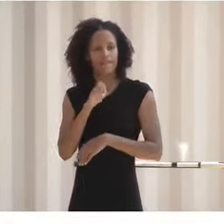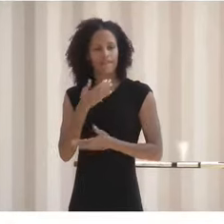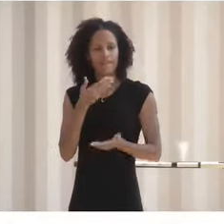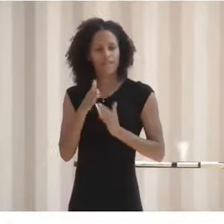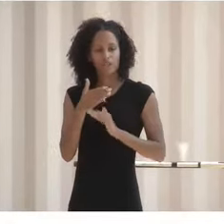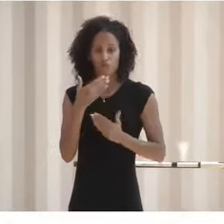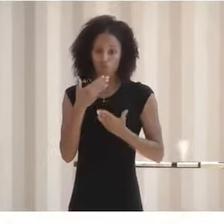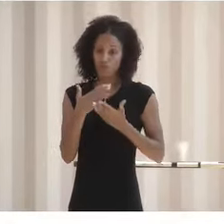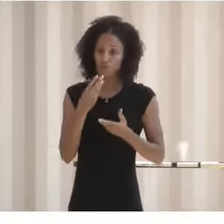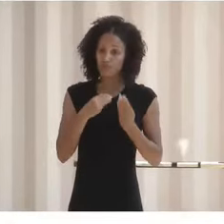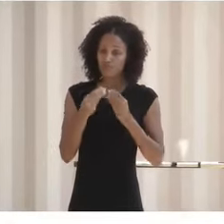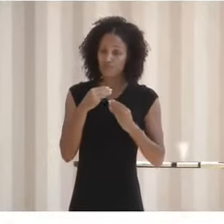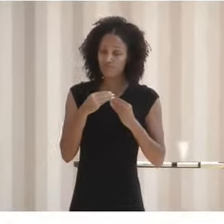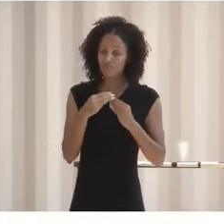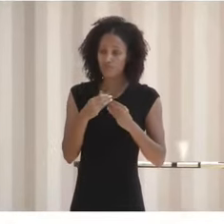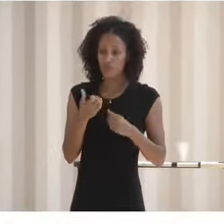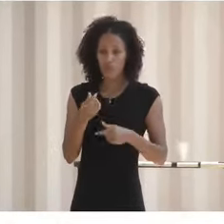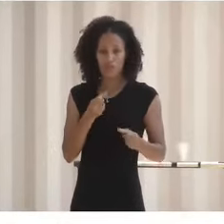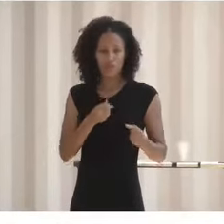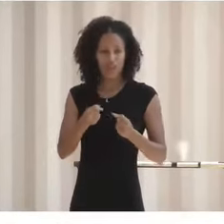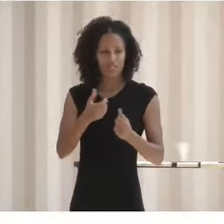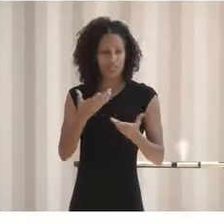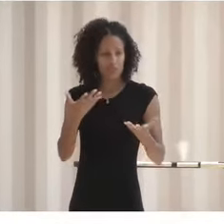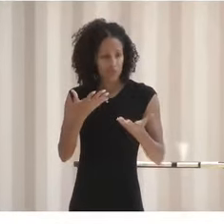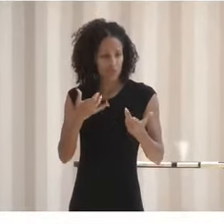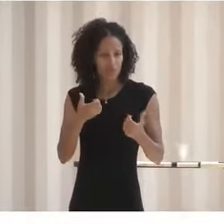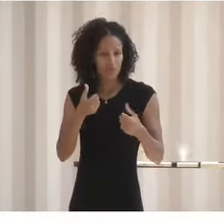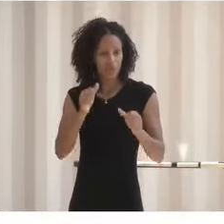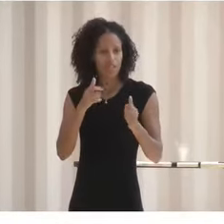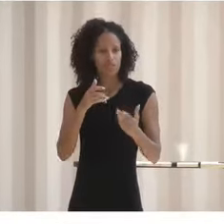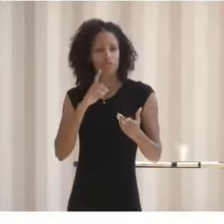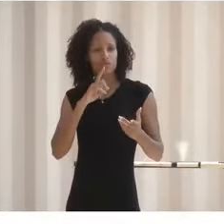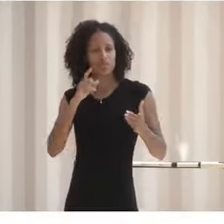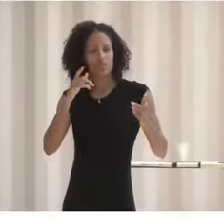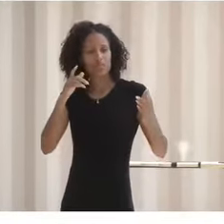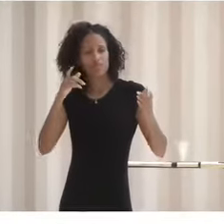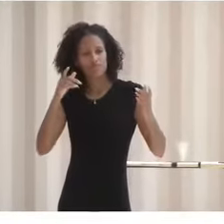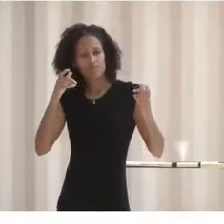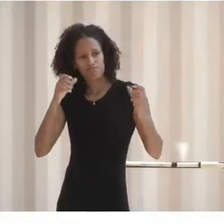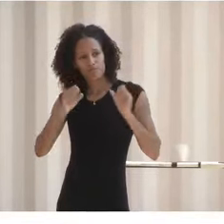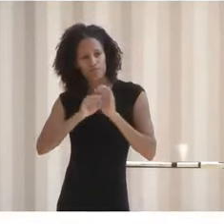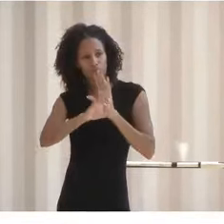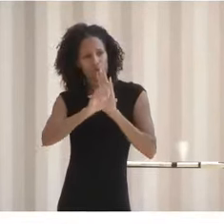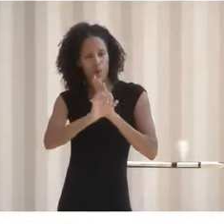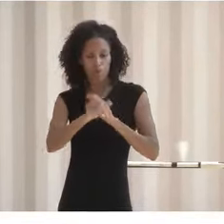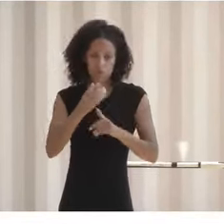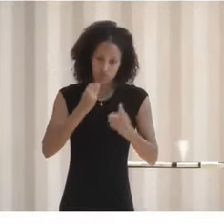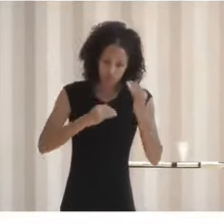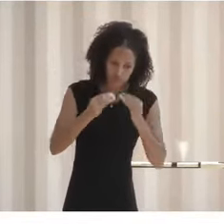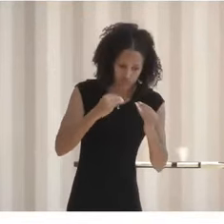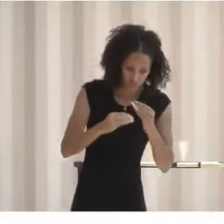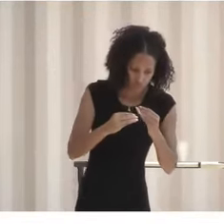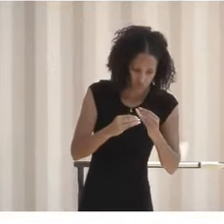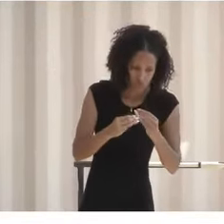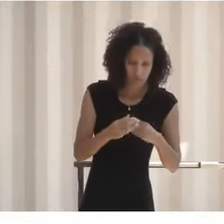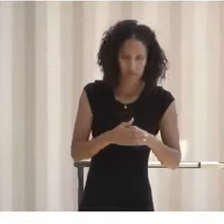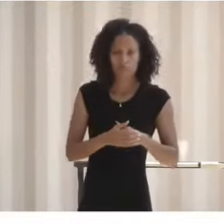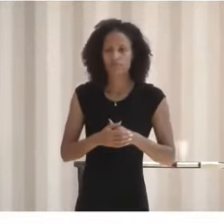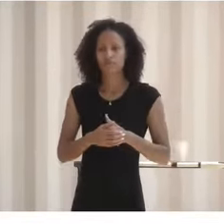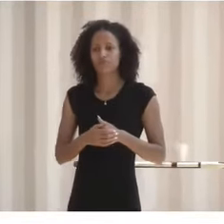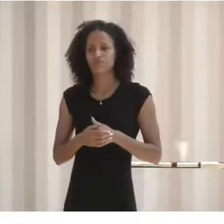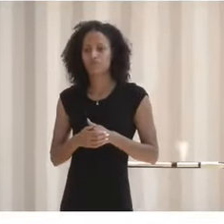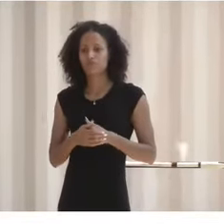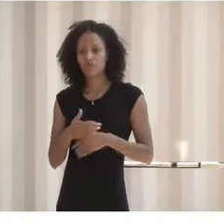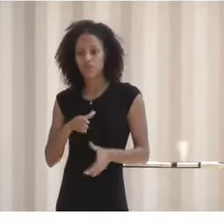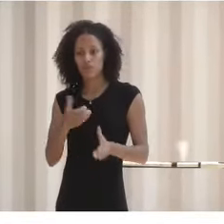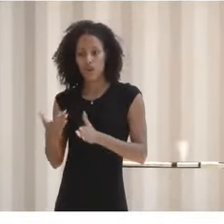one of the strategies is actually trying to promote their consumption as well as developing a fishery for them. The